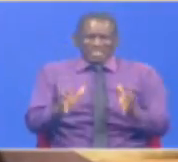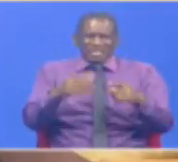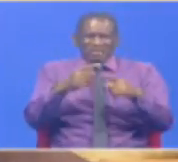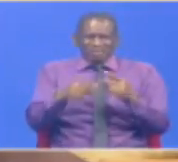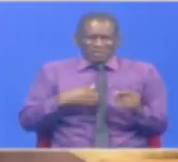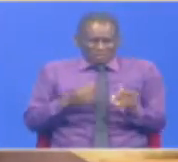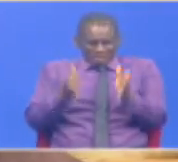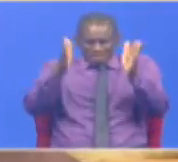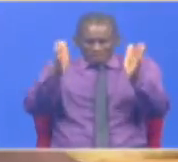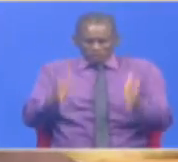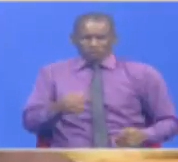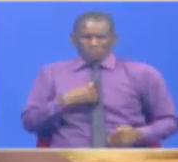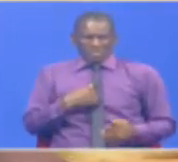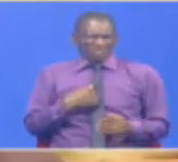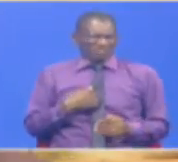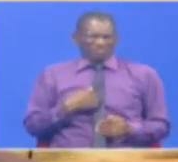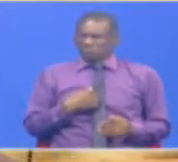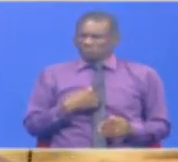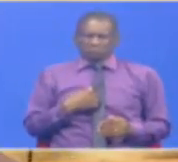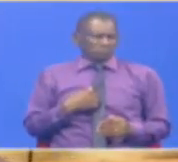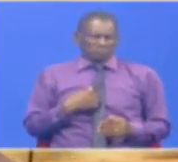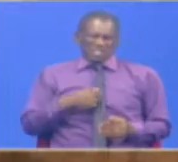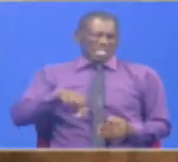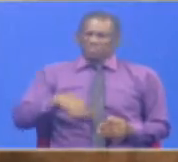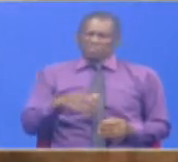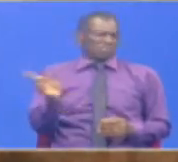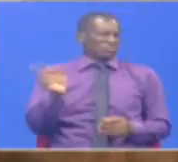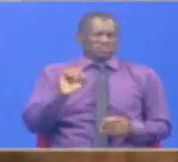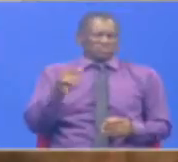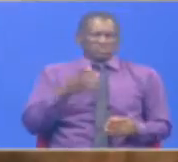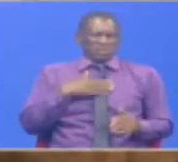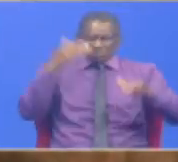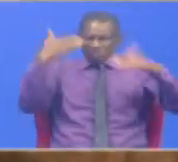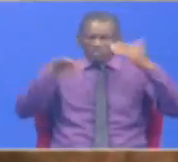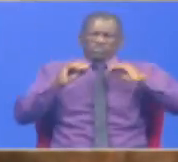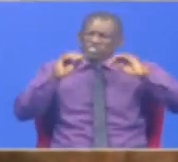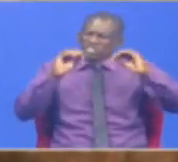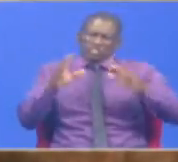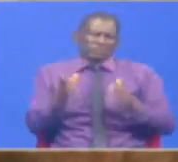personally, I didn't feel like it was my thing.